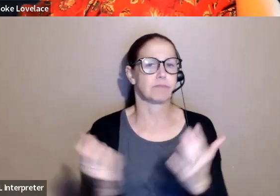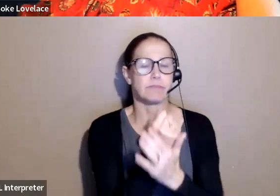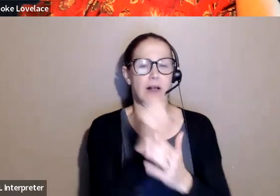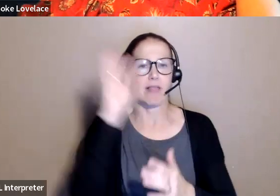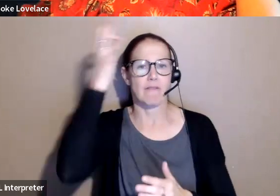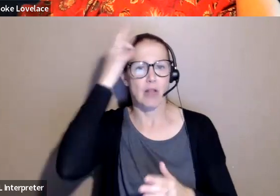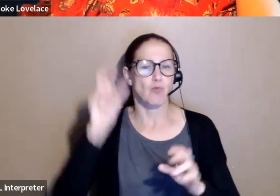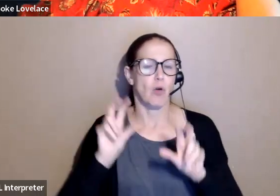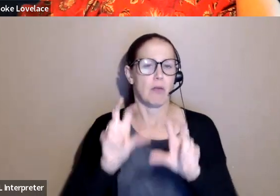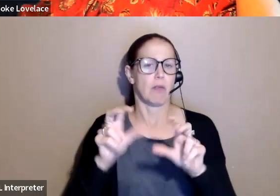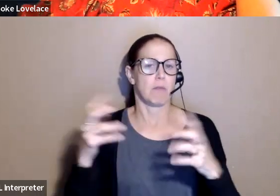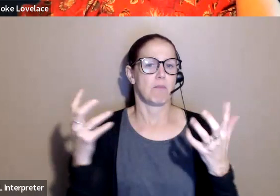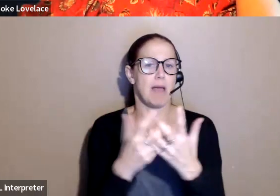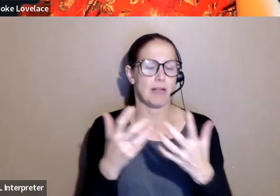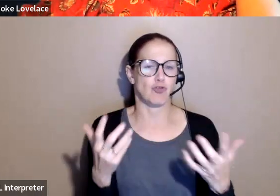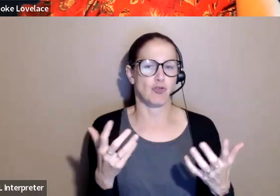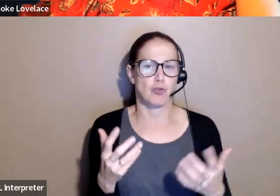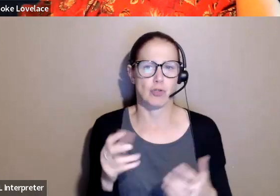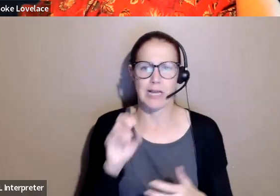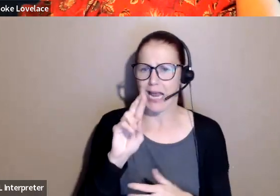on. I don't know if I said that correctly, but